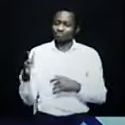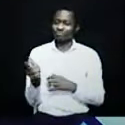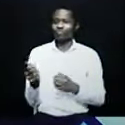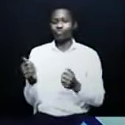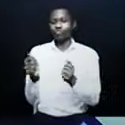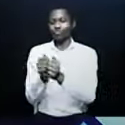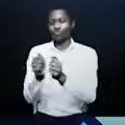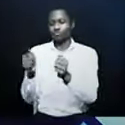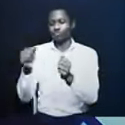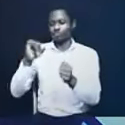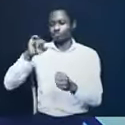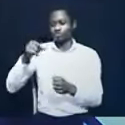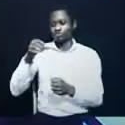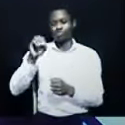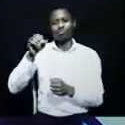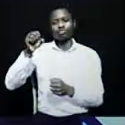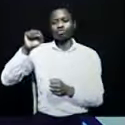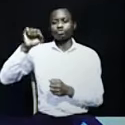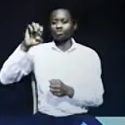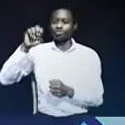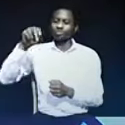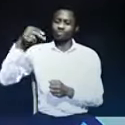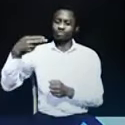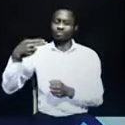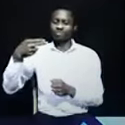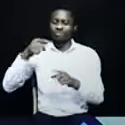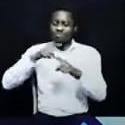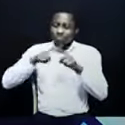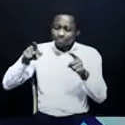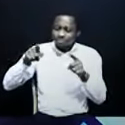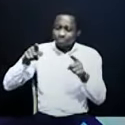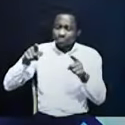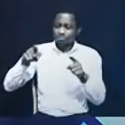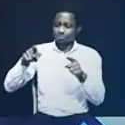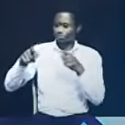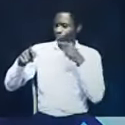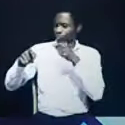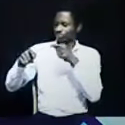distance that he created was some kind of block of